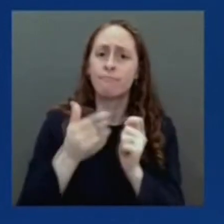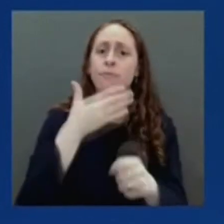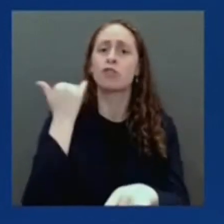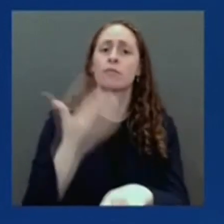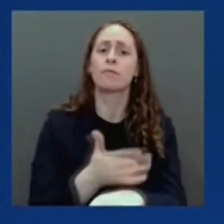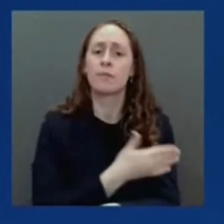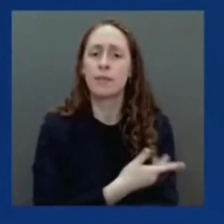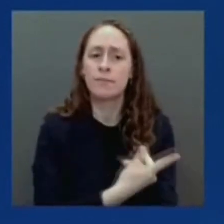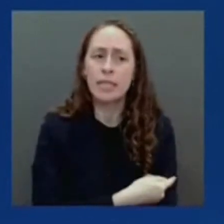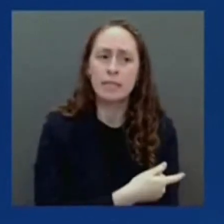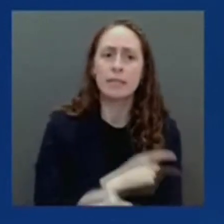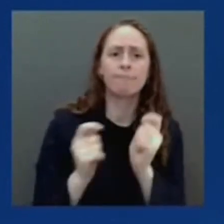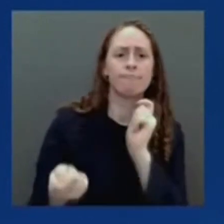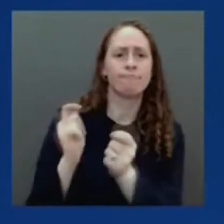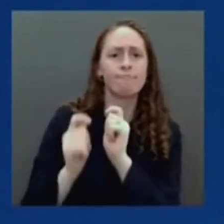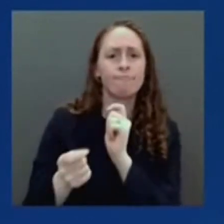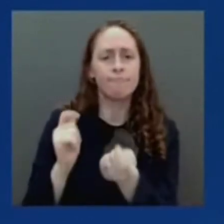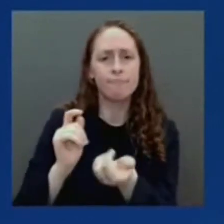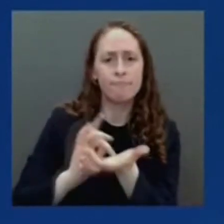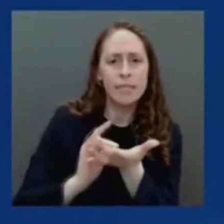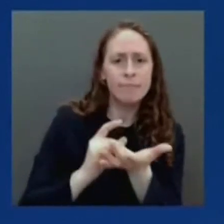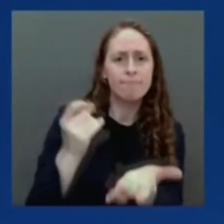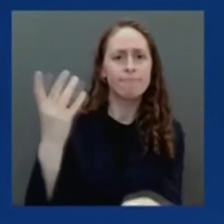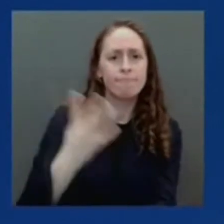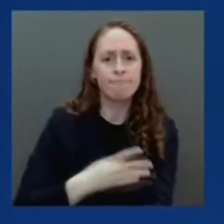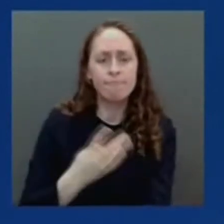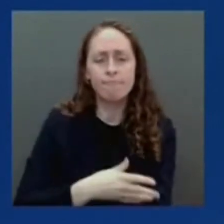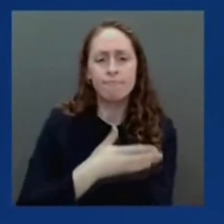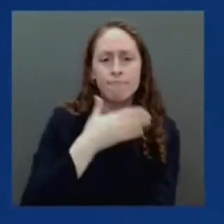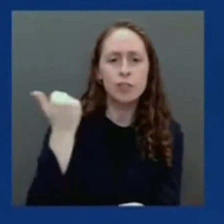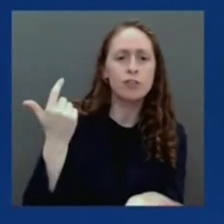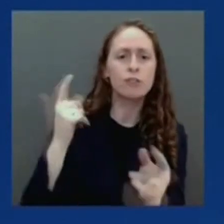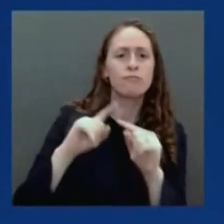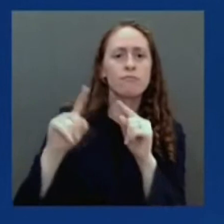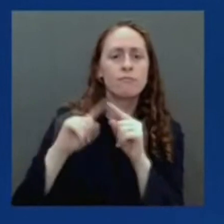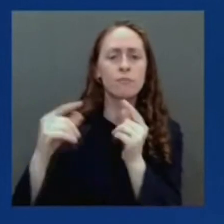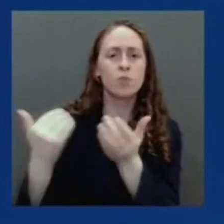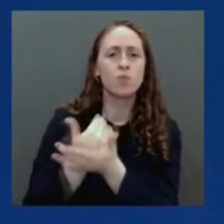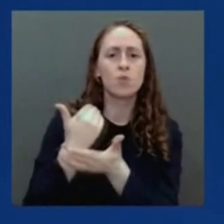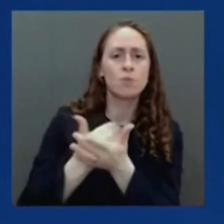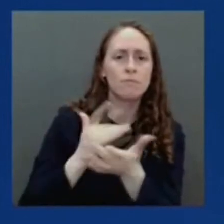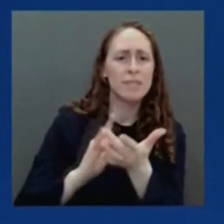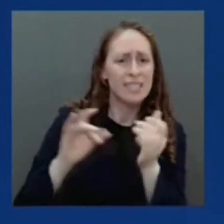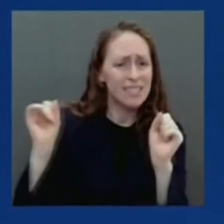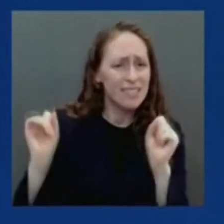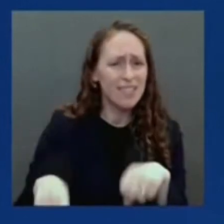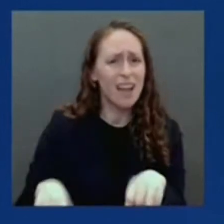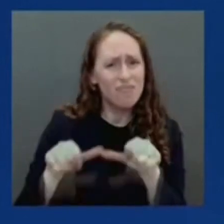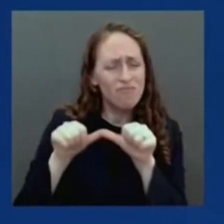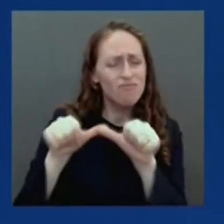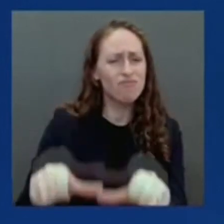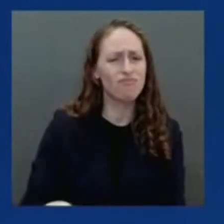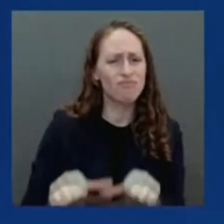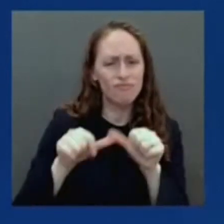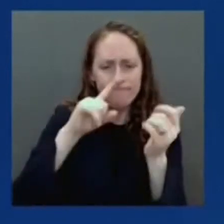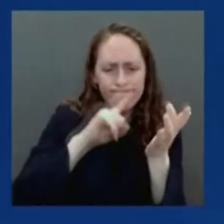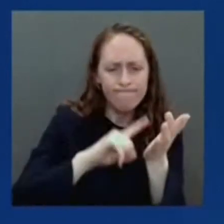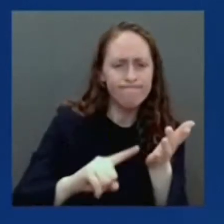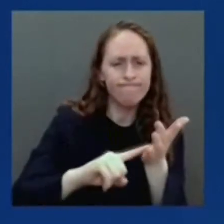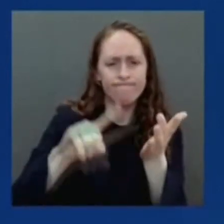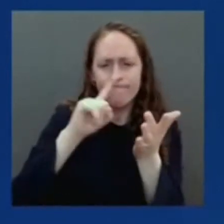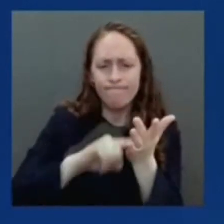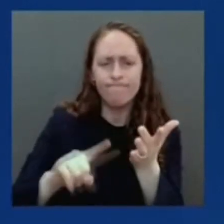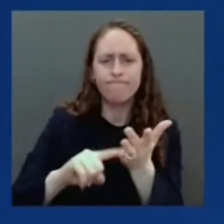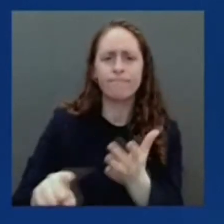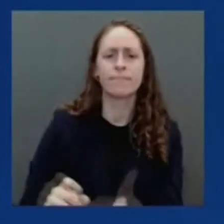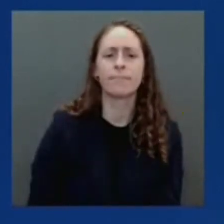that will be part of the armamentarium that will ultimately, even with the appearance of additional variants, will get us to